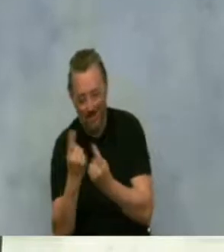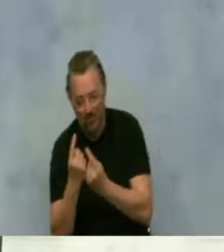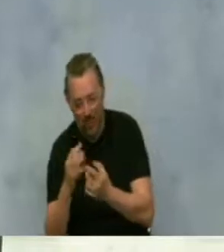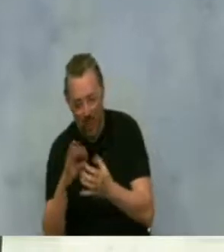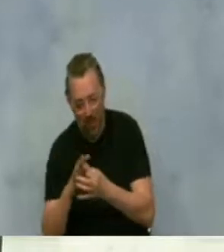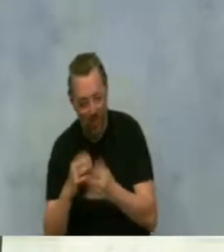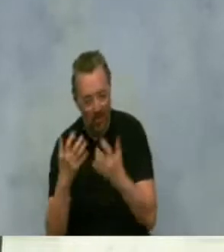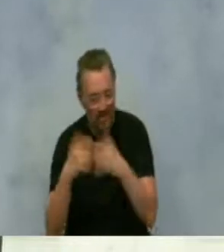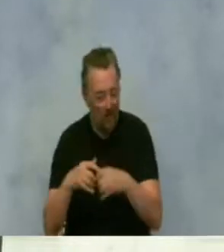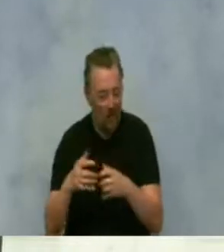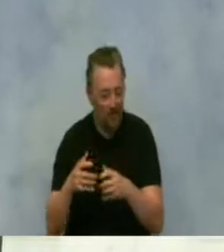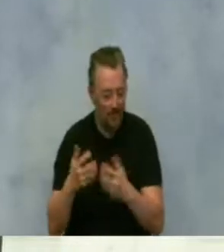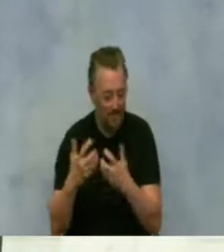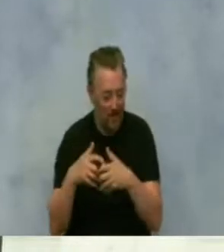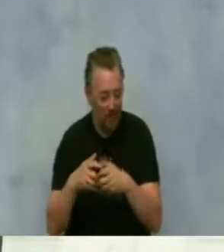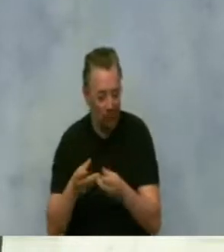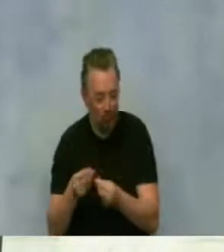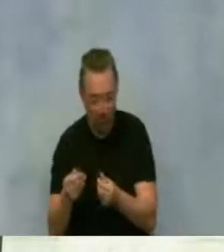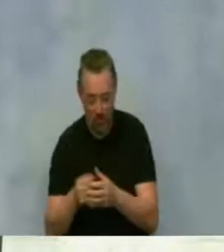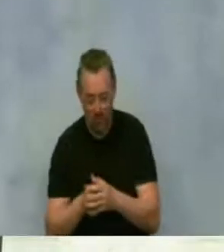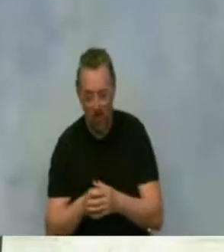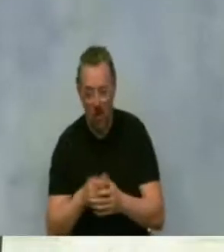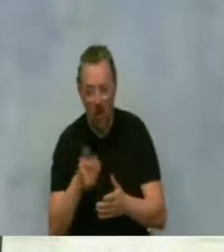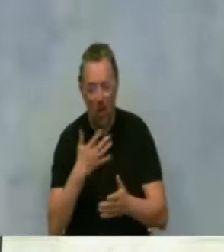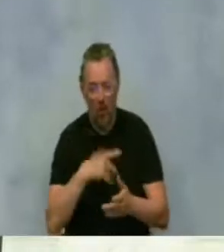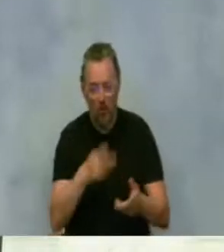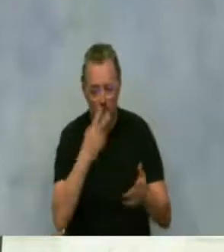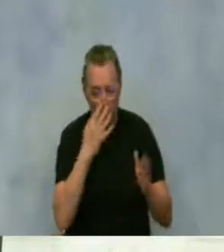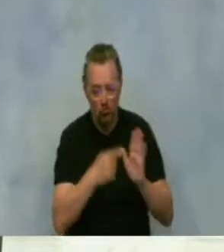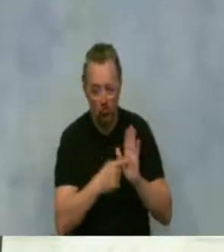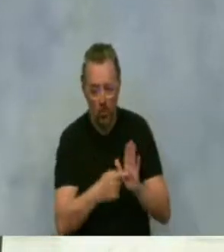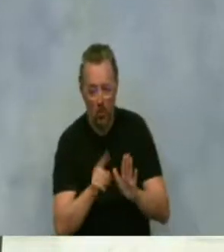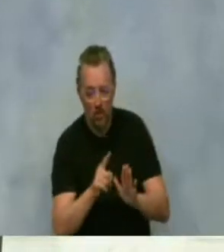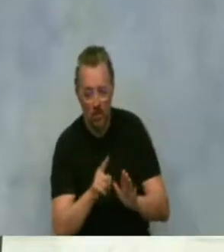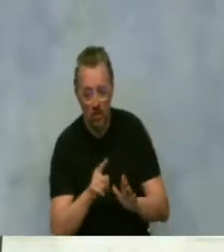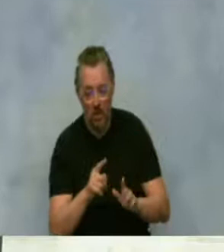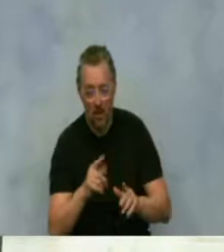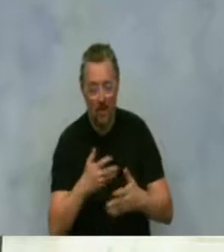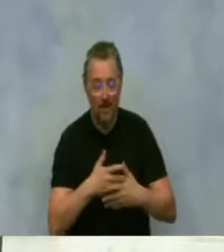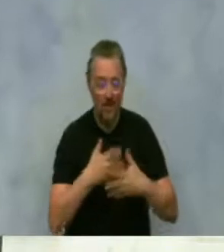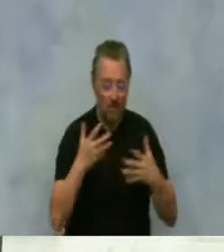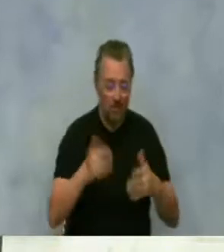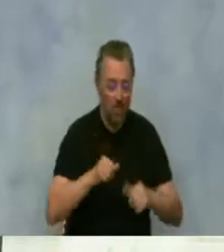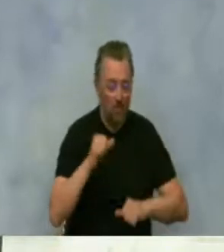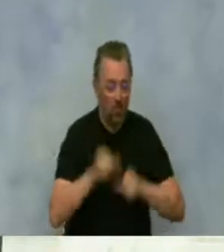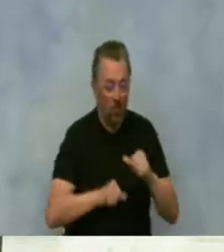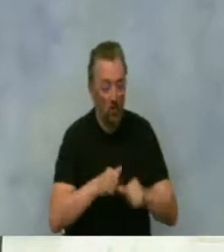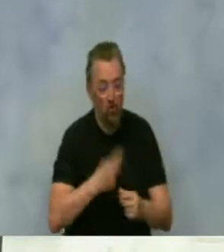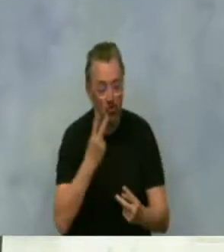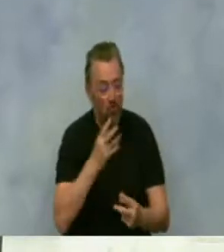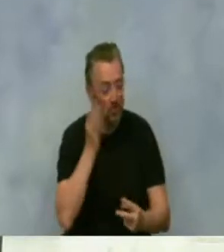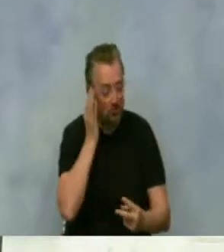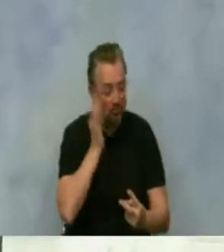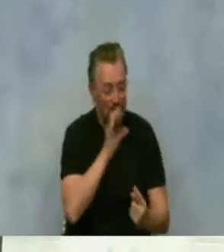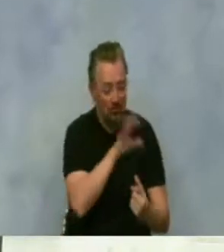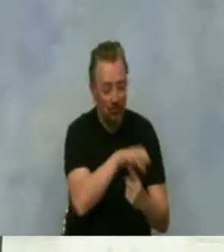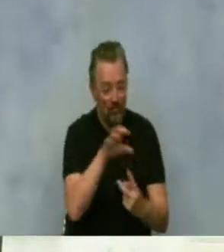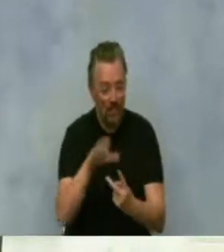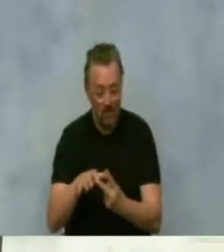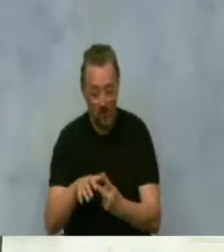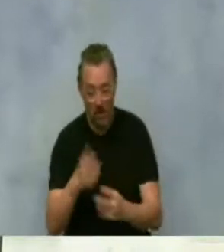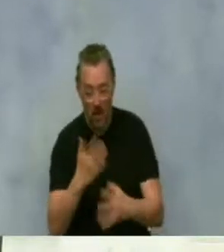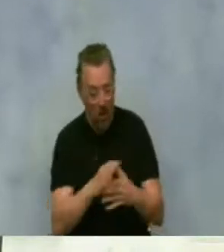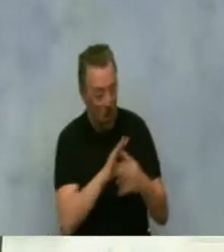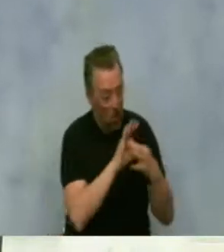this year. Also draw out just to your attention the significant progress which has been made with the 2 gypsy traveller sites in terms of working with